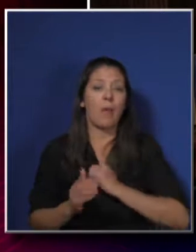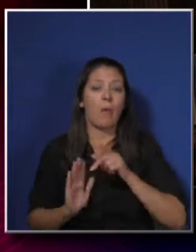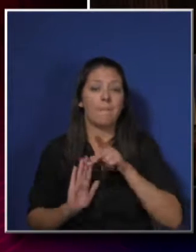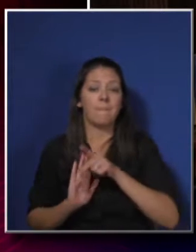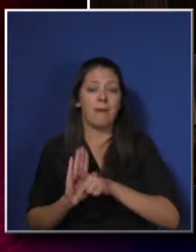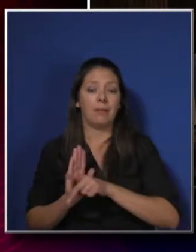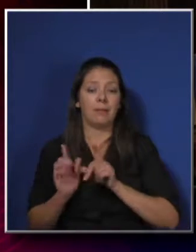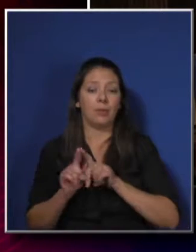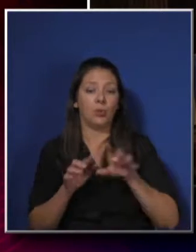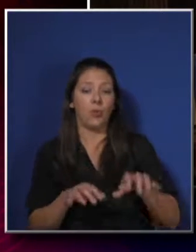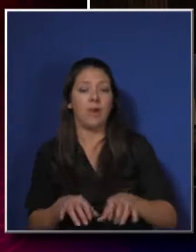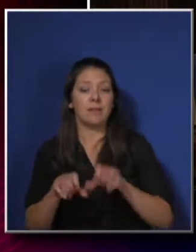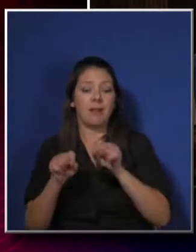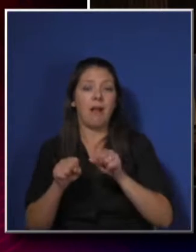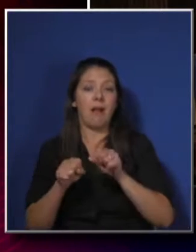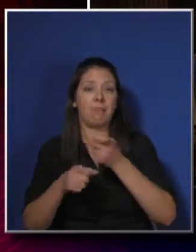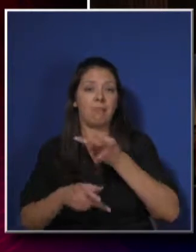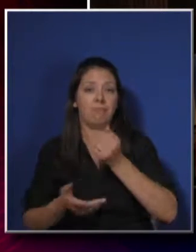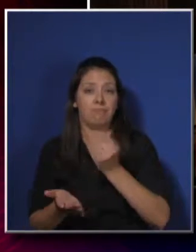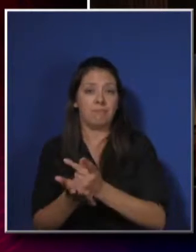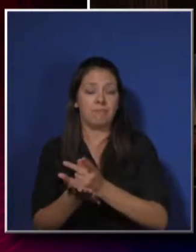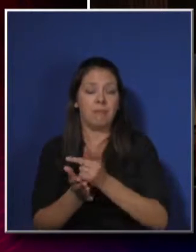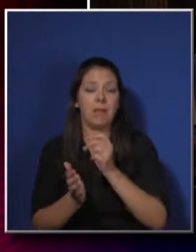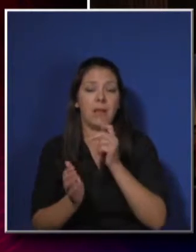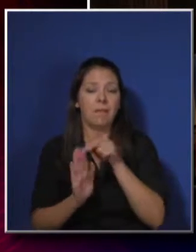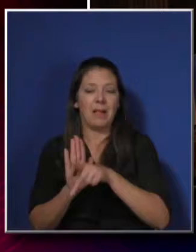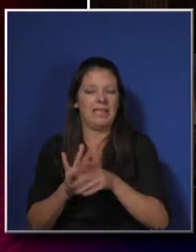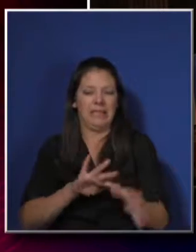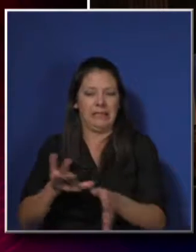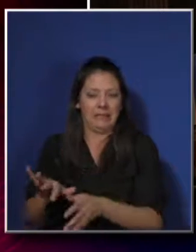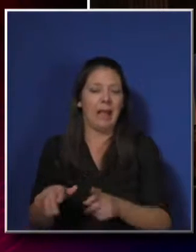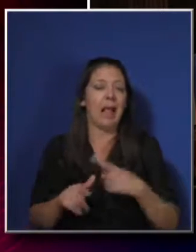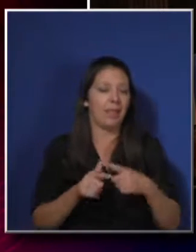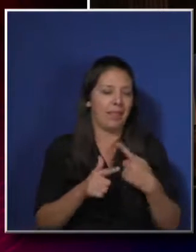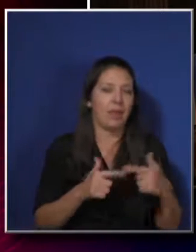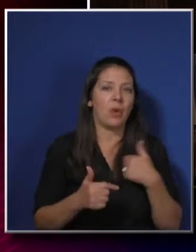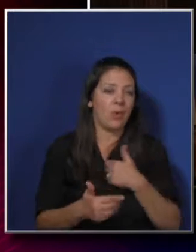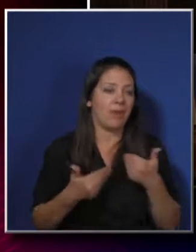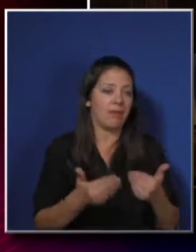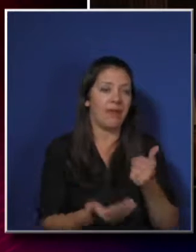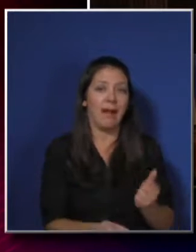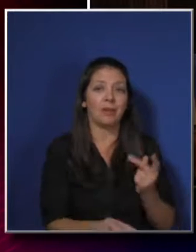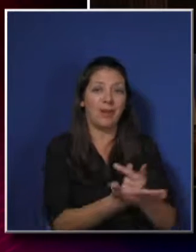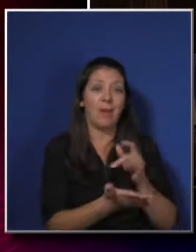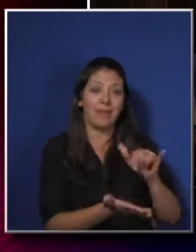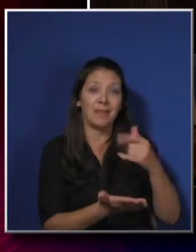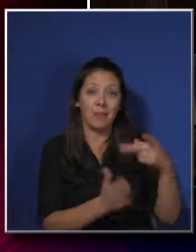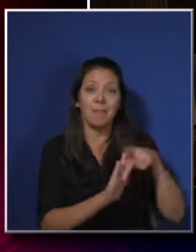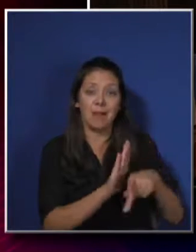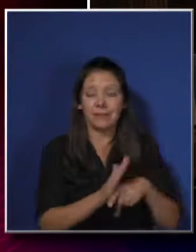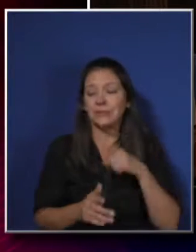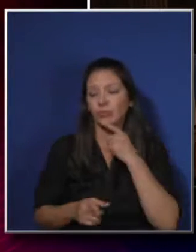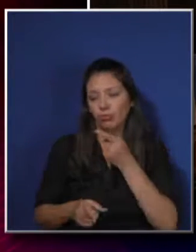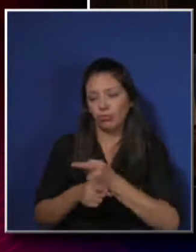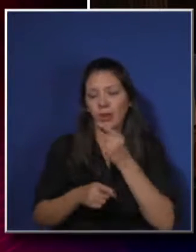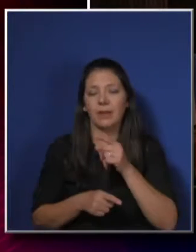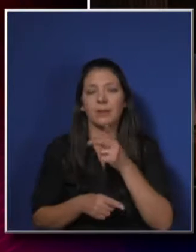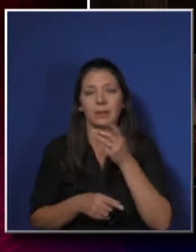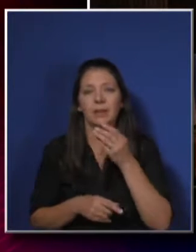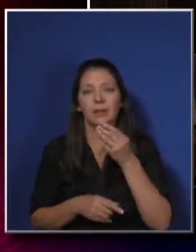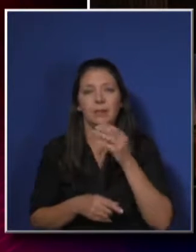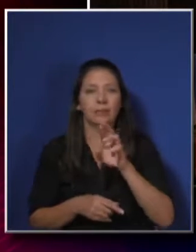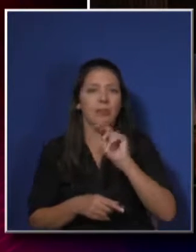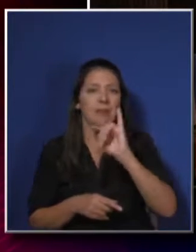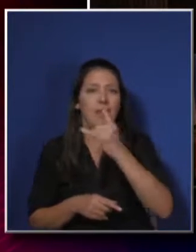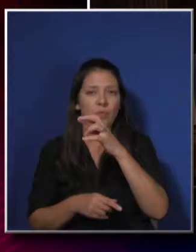adoption of policies, and then we have to move to adopt this one, correct? That is correct, Mr. Nigro. All right. So I move that we suspend